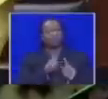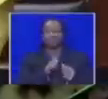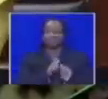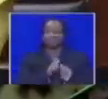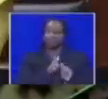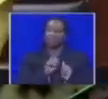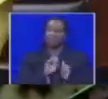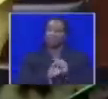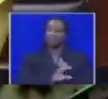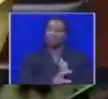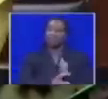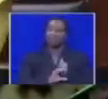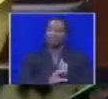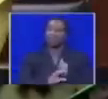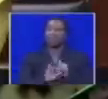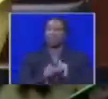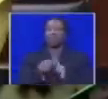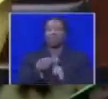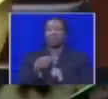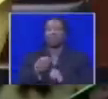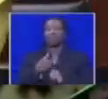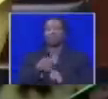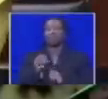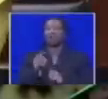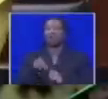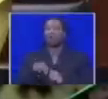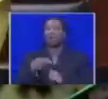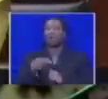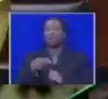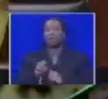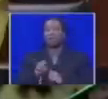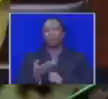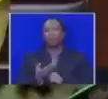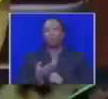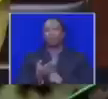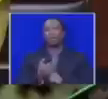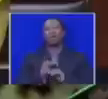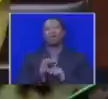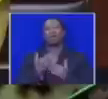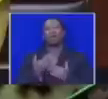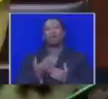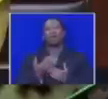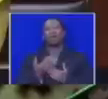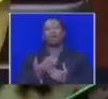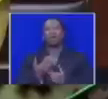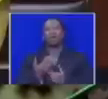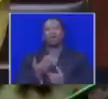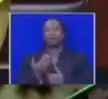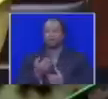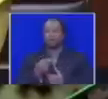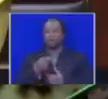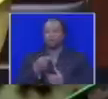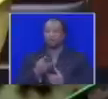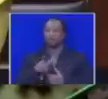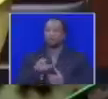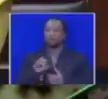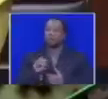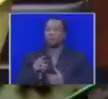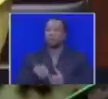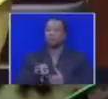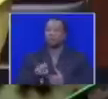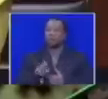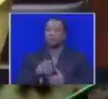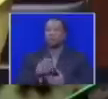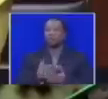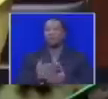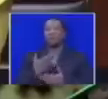even apologized. It's an admission. To do what? Honorable Low. To do what? Honorable